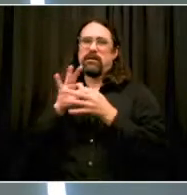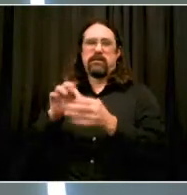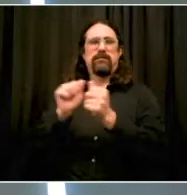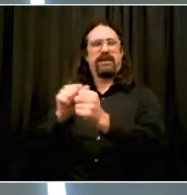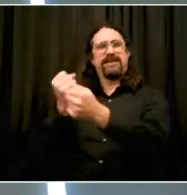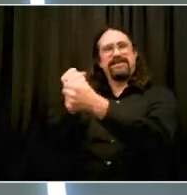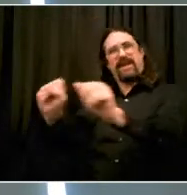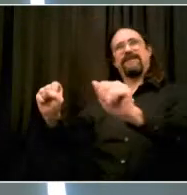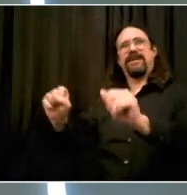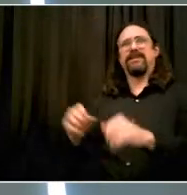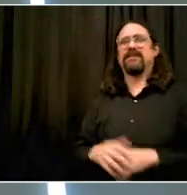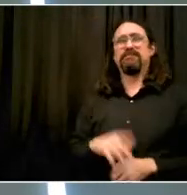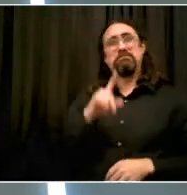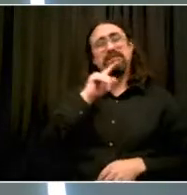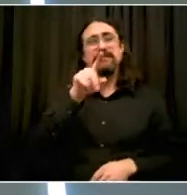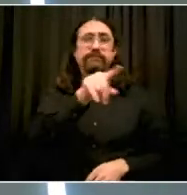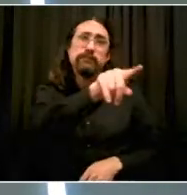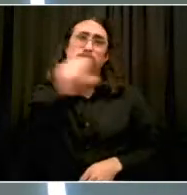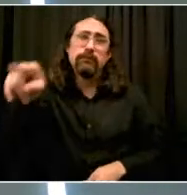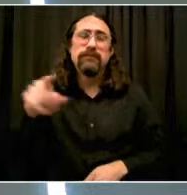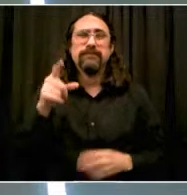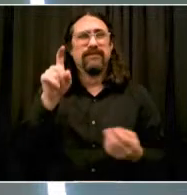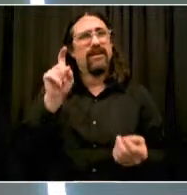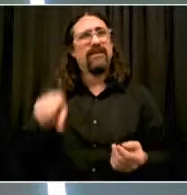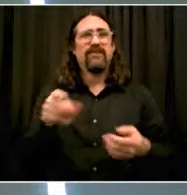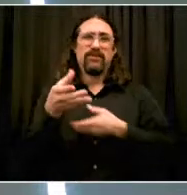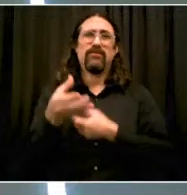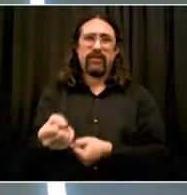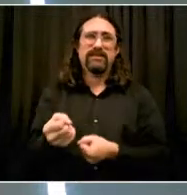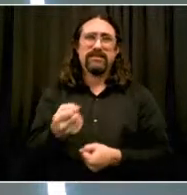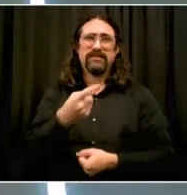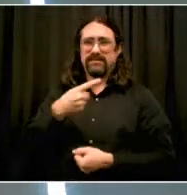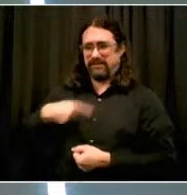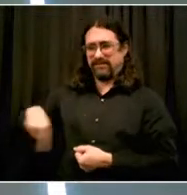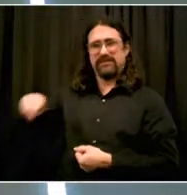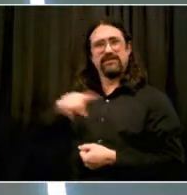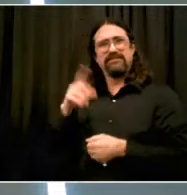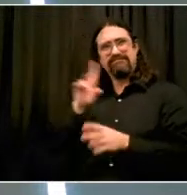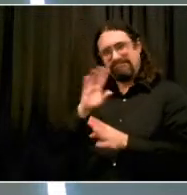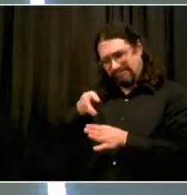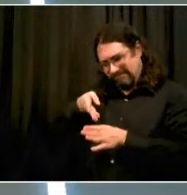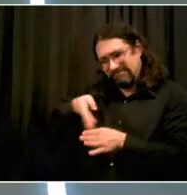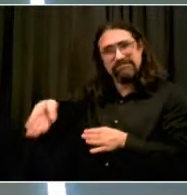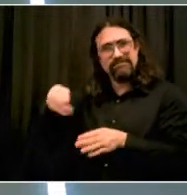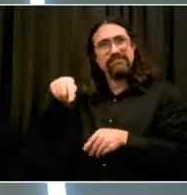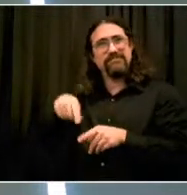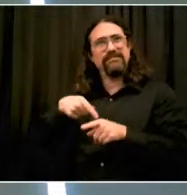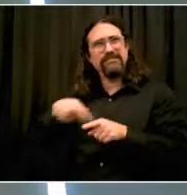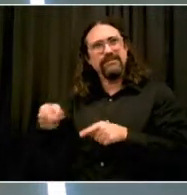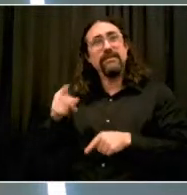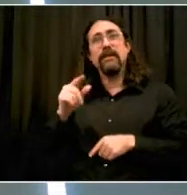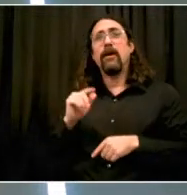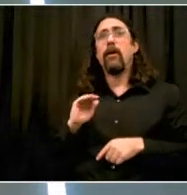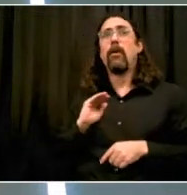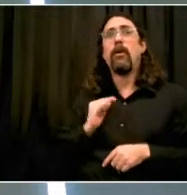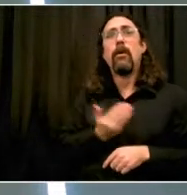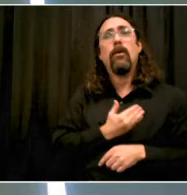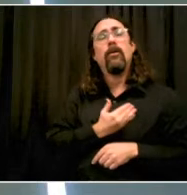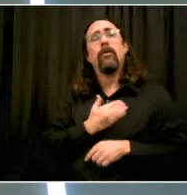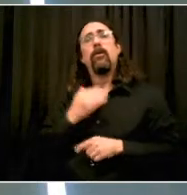we did intensely debate and have continued to debate this. And I think the value of that debate is that we're going to look at ways at which we